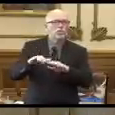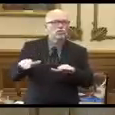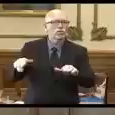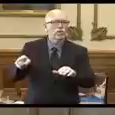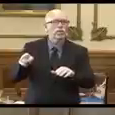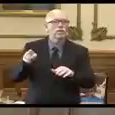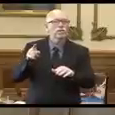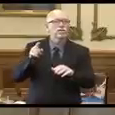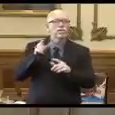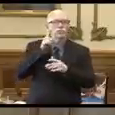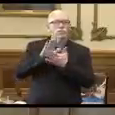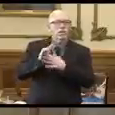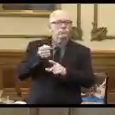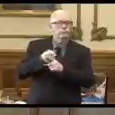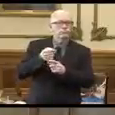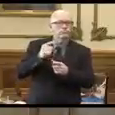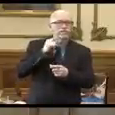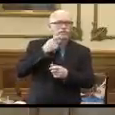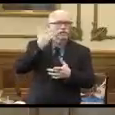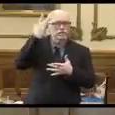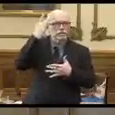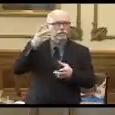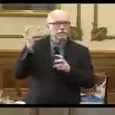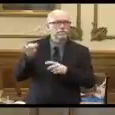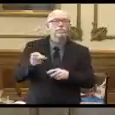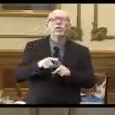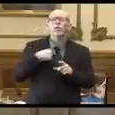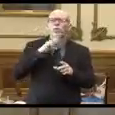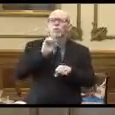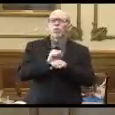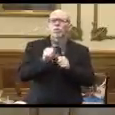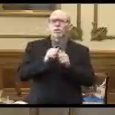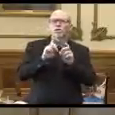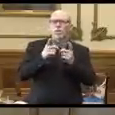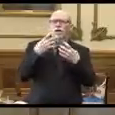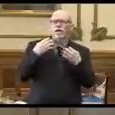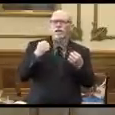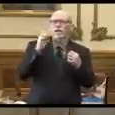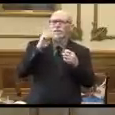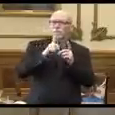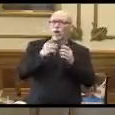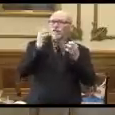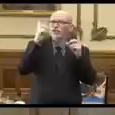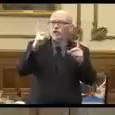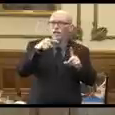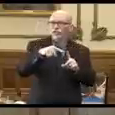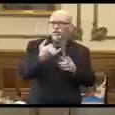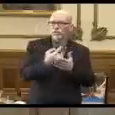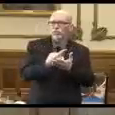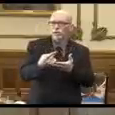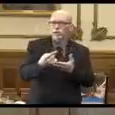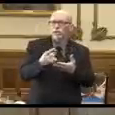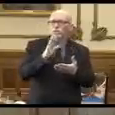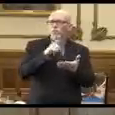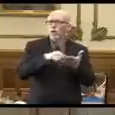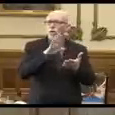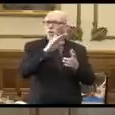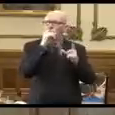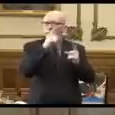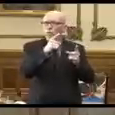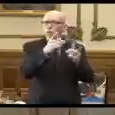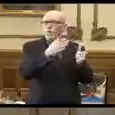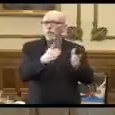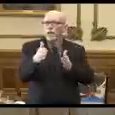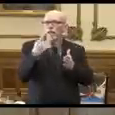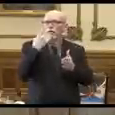get seriously ill. But we will be working with the Department of Education this week specifically on their goals and desires as